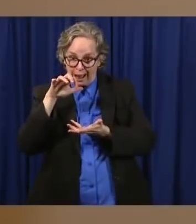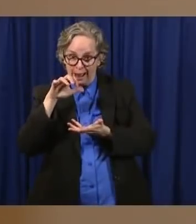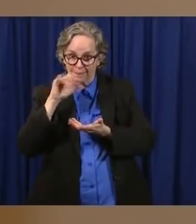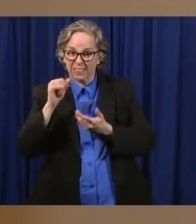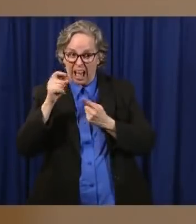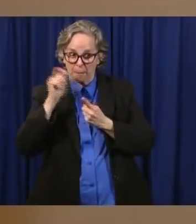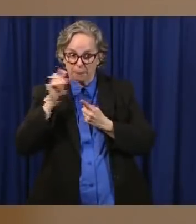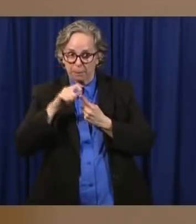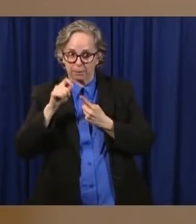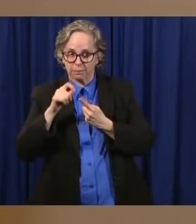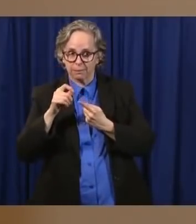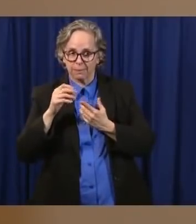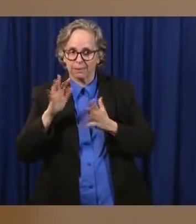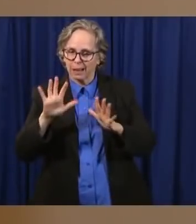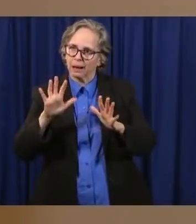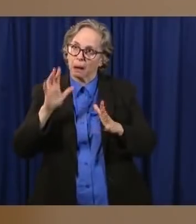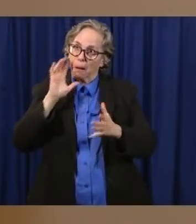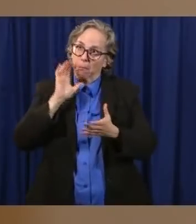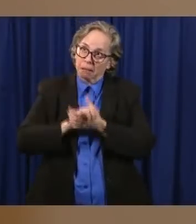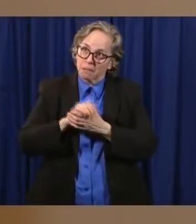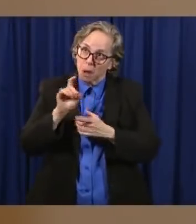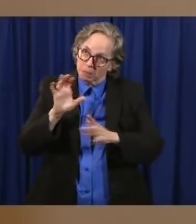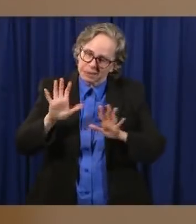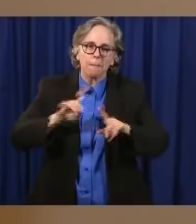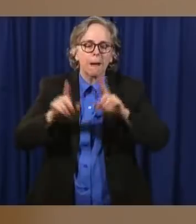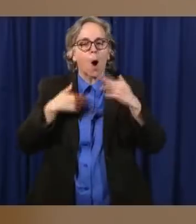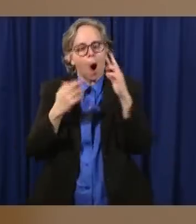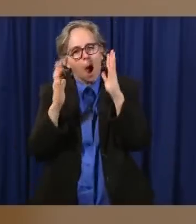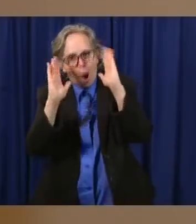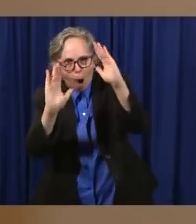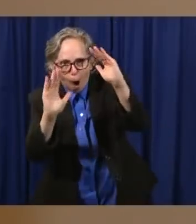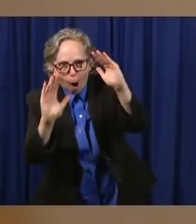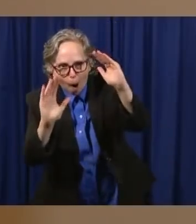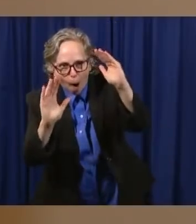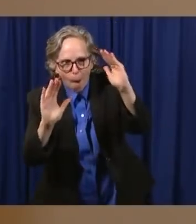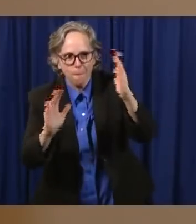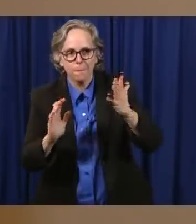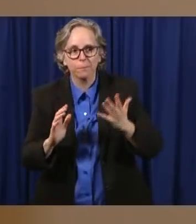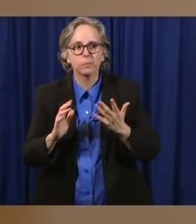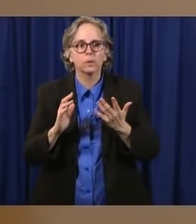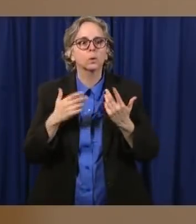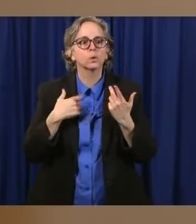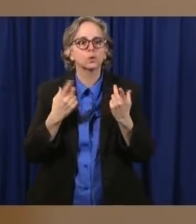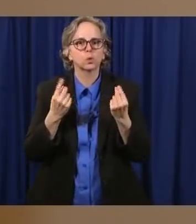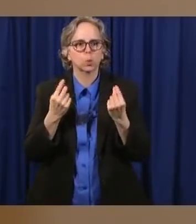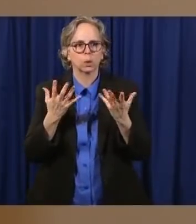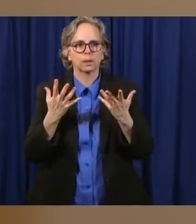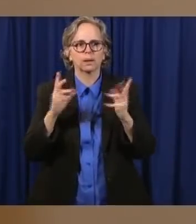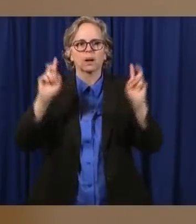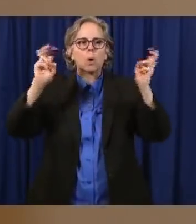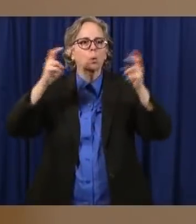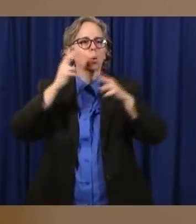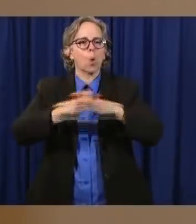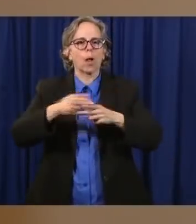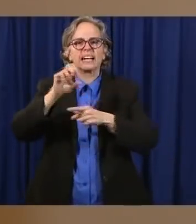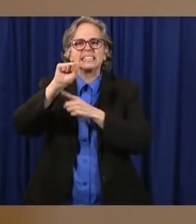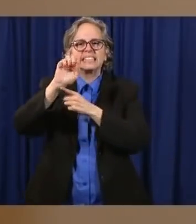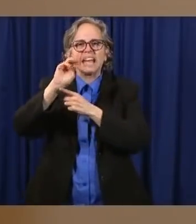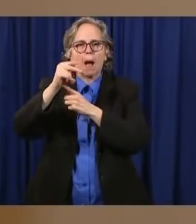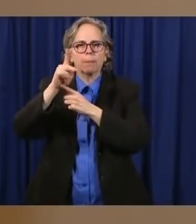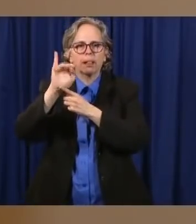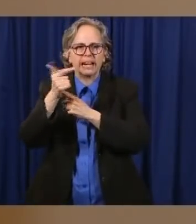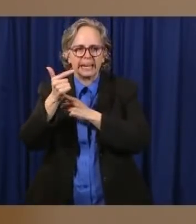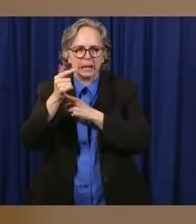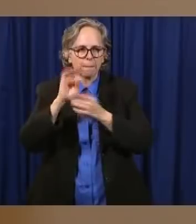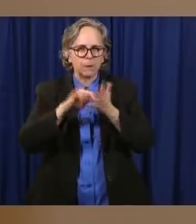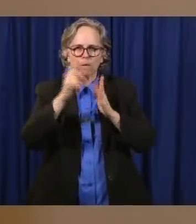we have the test in hand. But we're going to be doing a sampling of 1,000 people in Ohio that are a representative sample